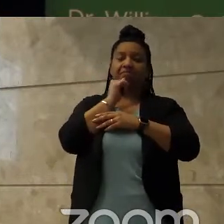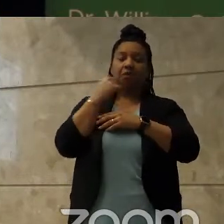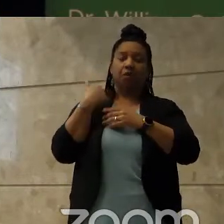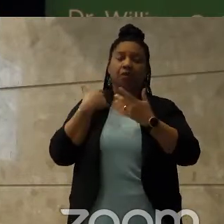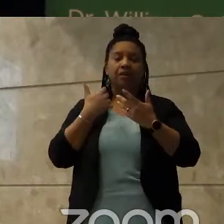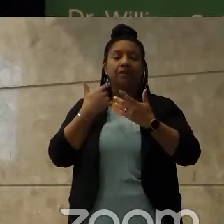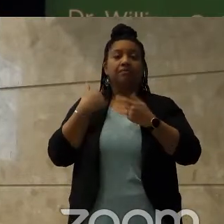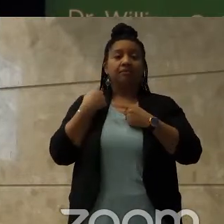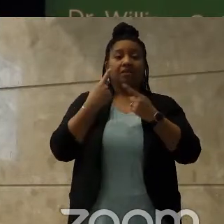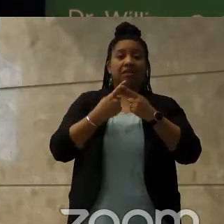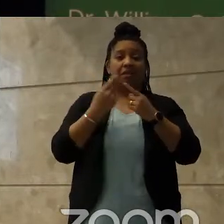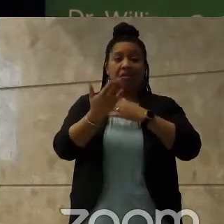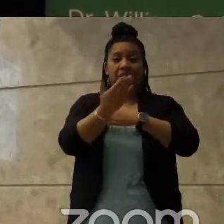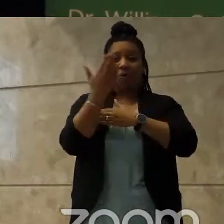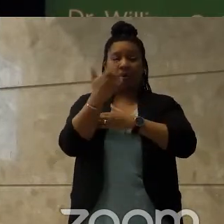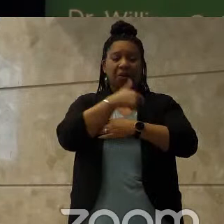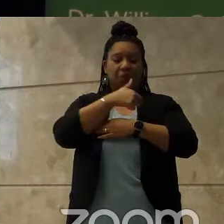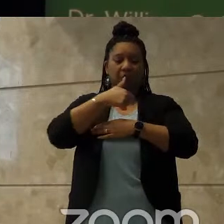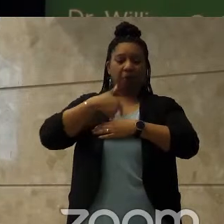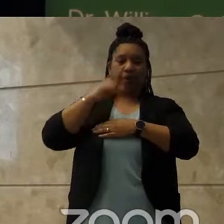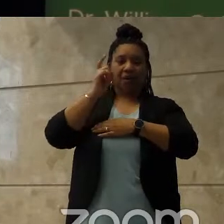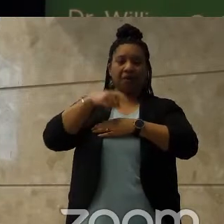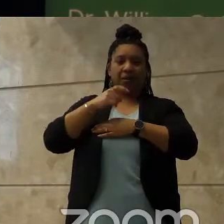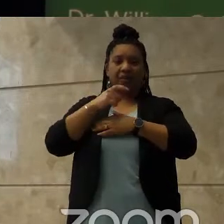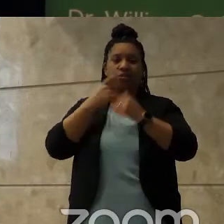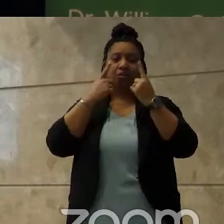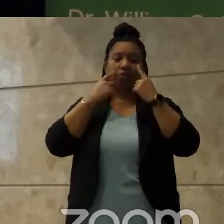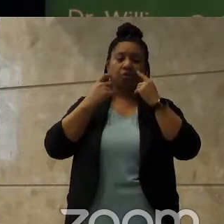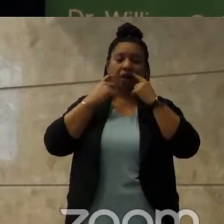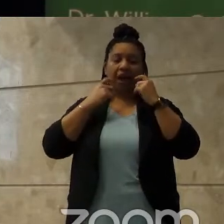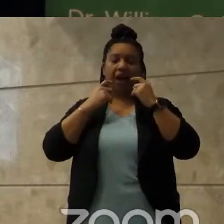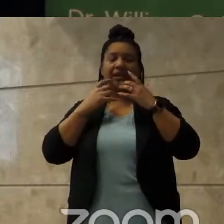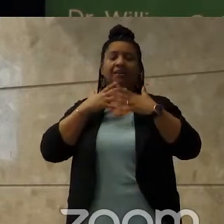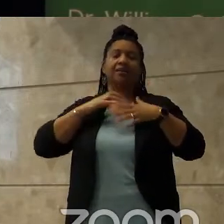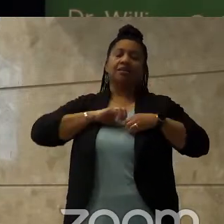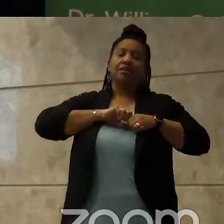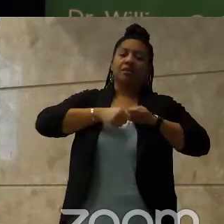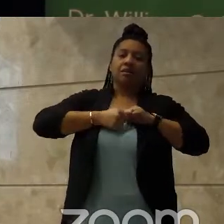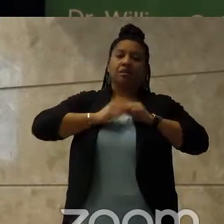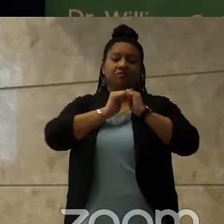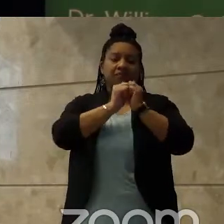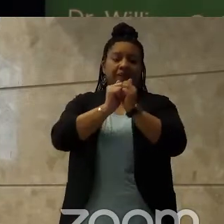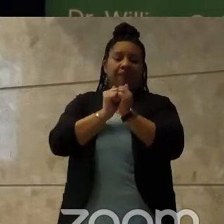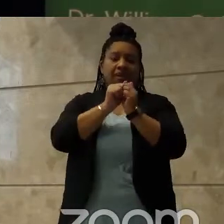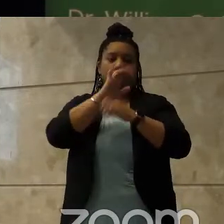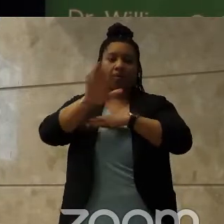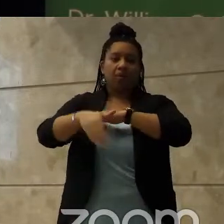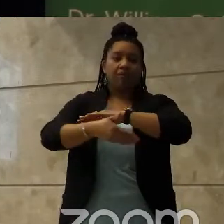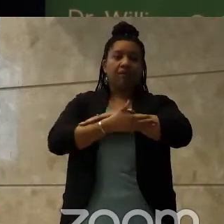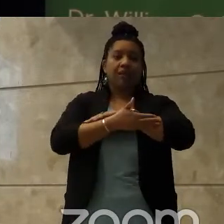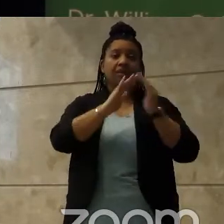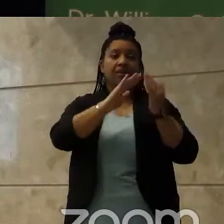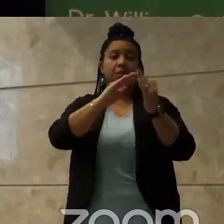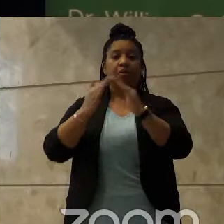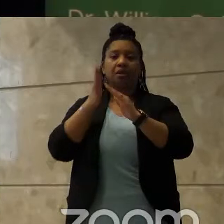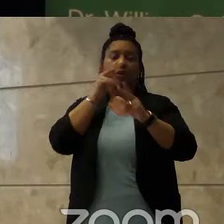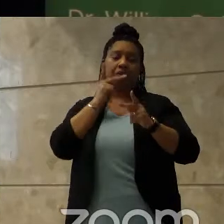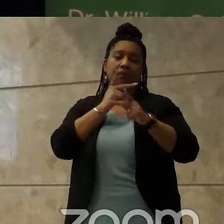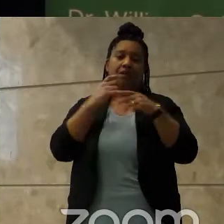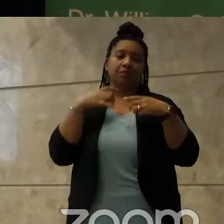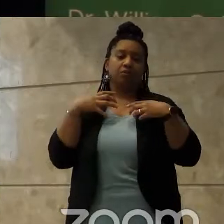mourn, cry out, hold each other. The community, the village is what will keep us through this